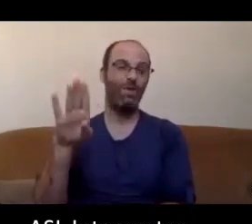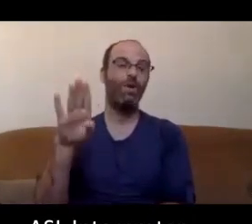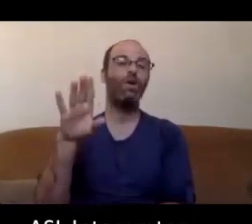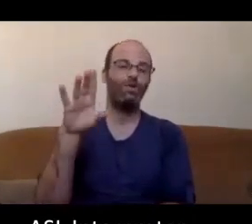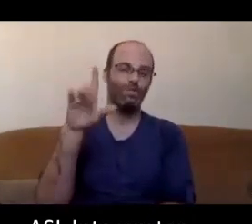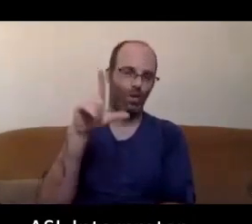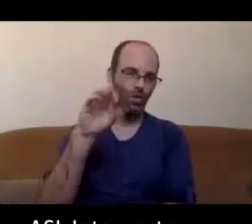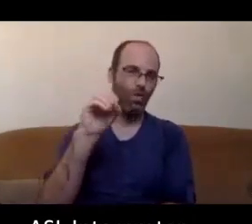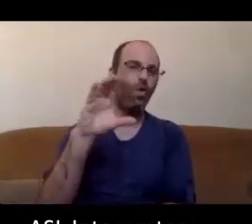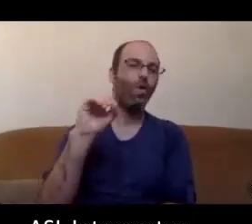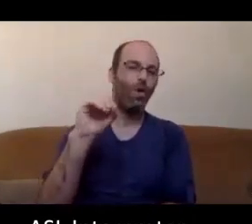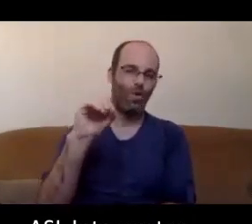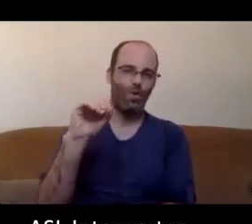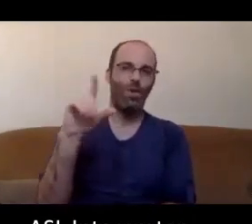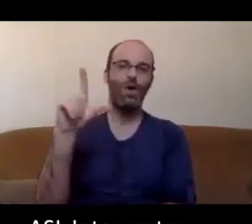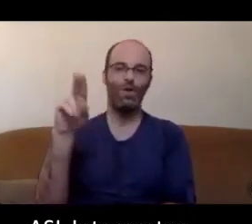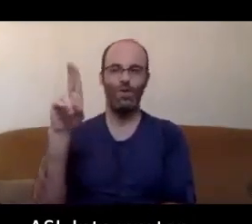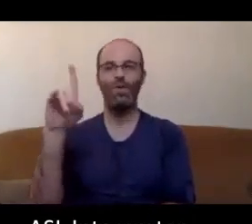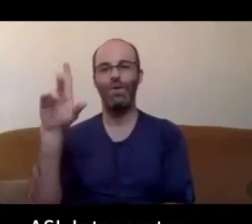Gmail,